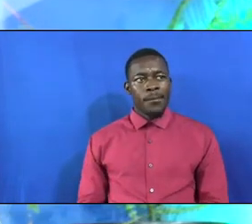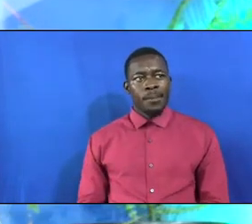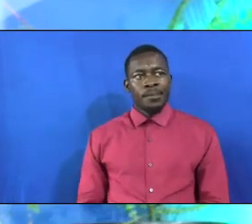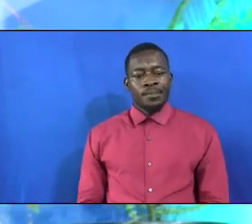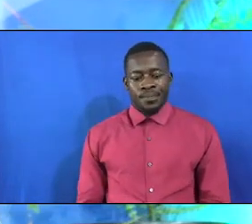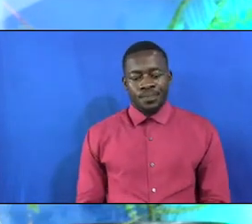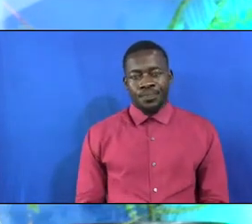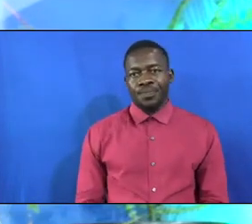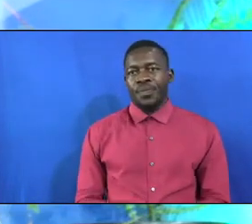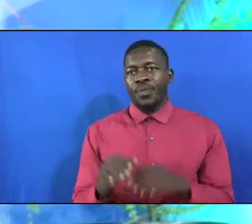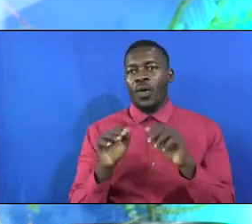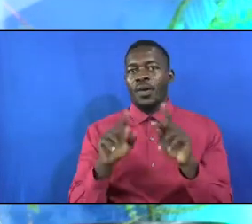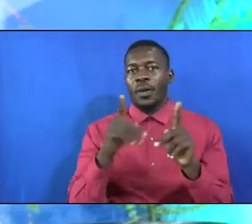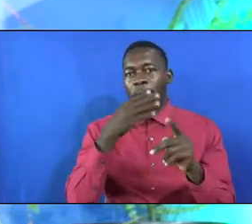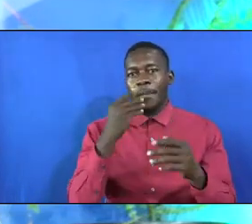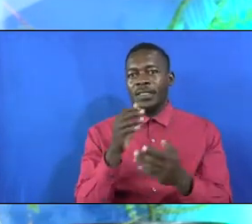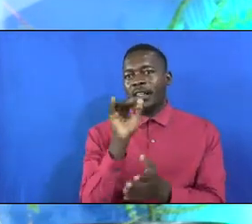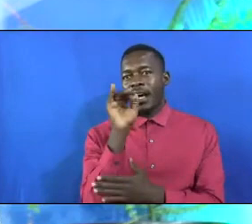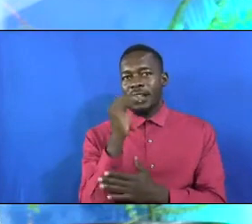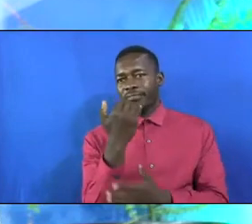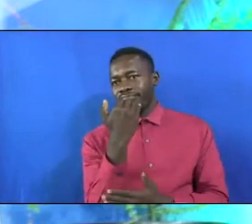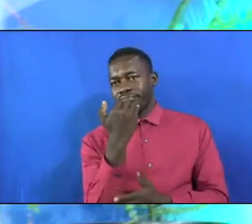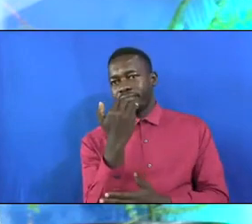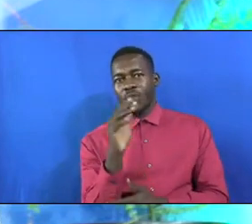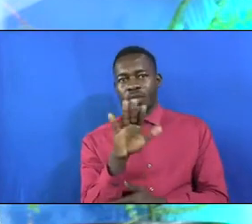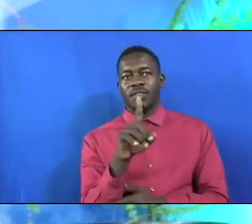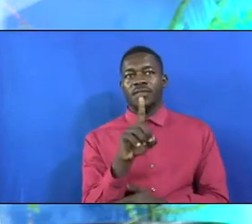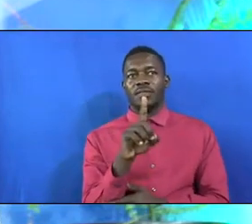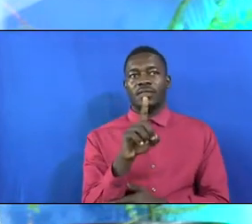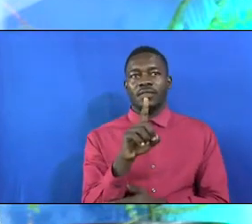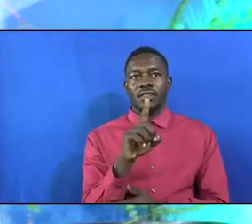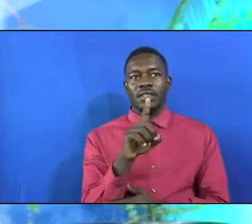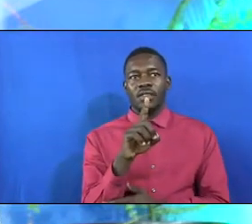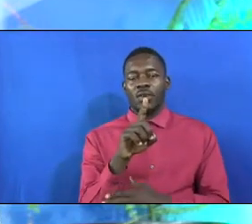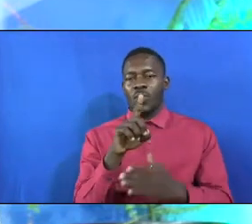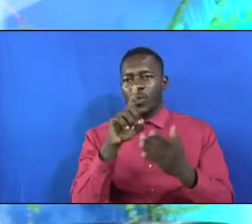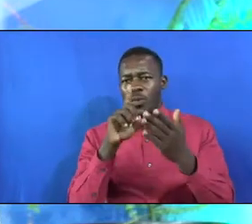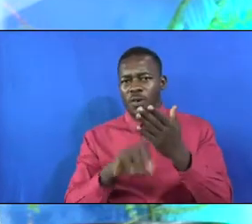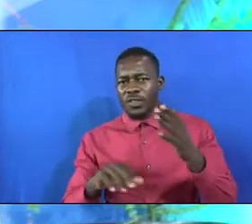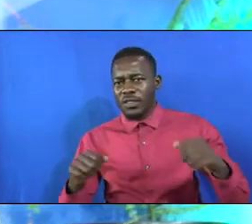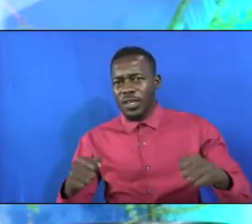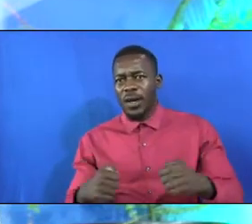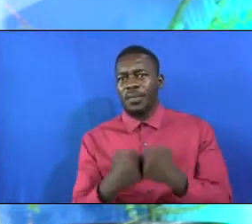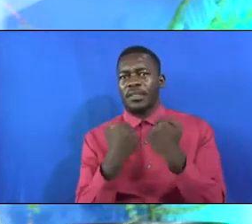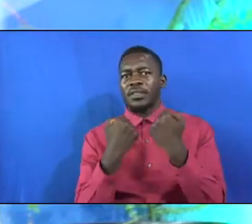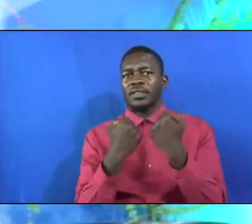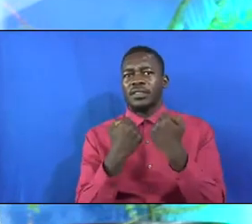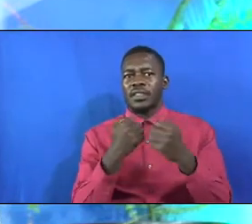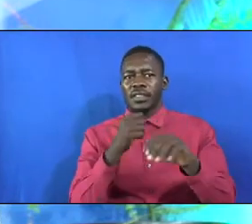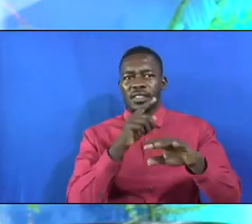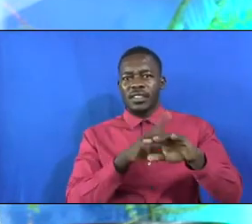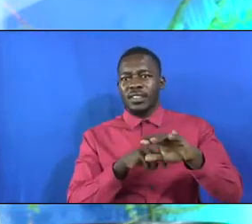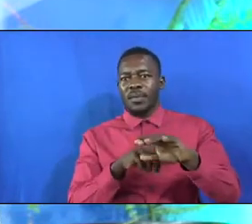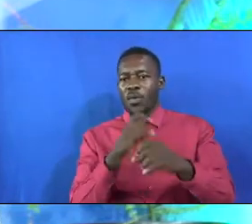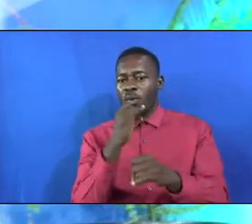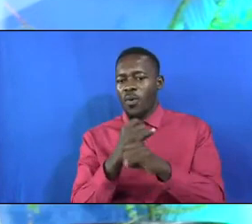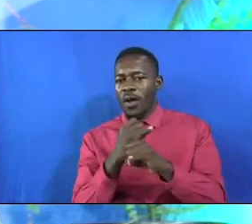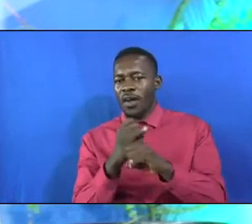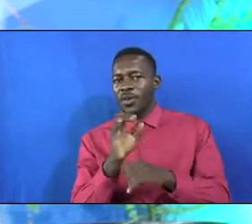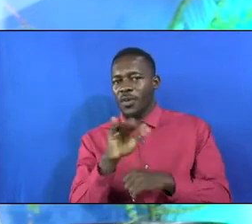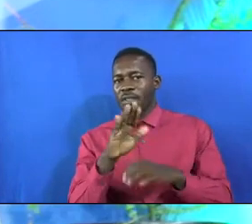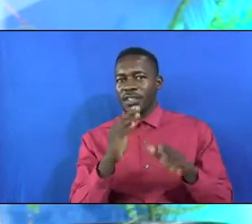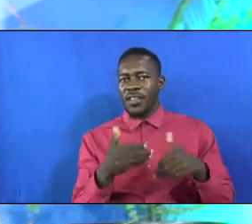So we want to ask ourselves, even as we hold on to that, what happens when your profession gives